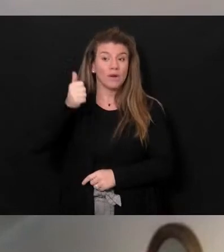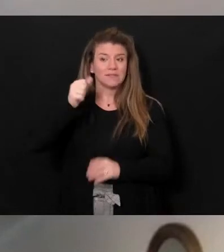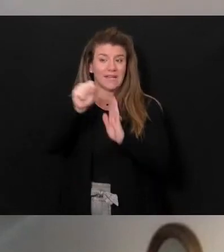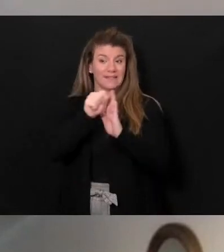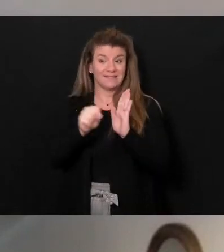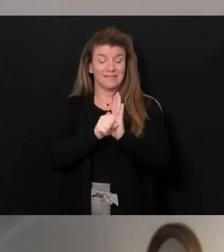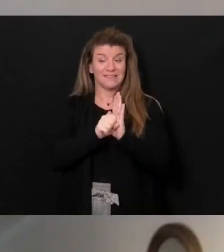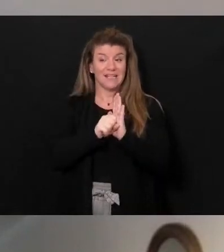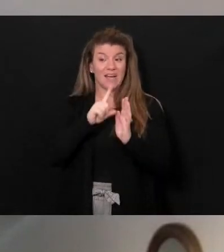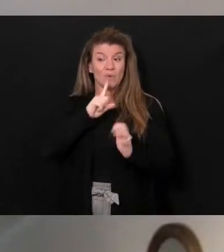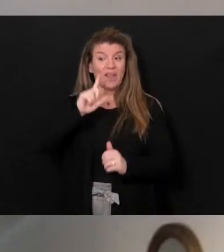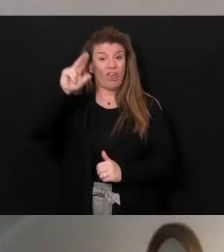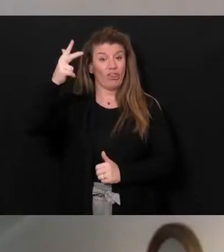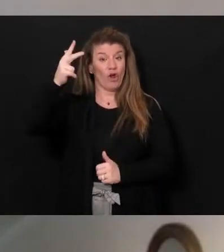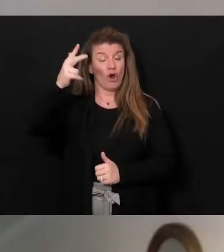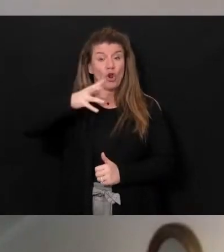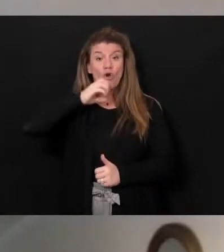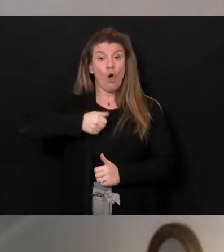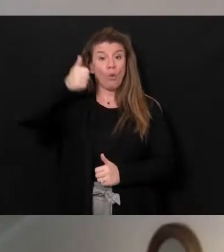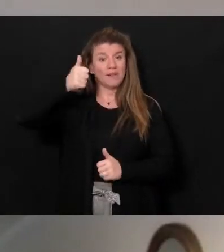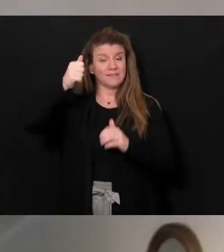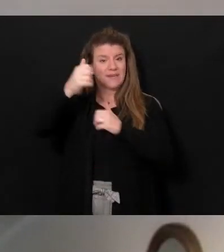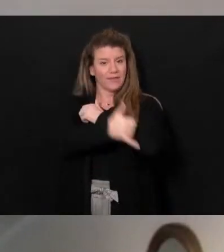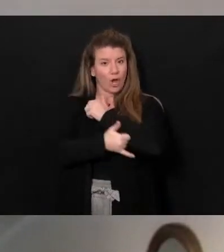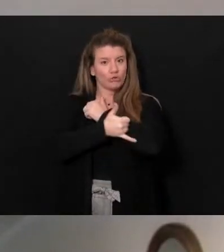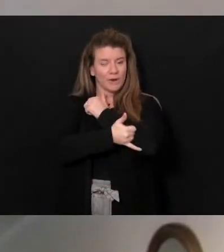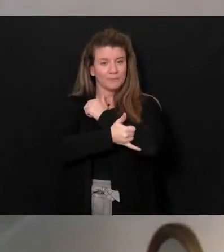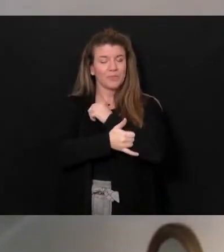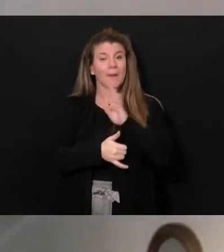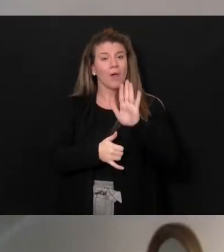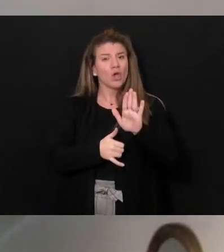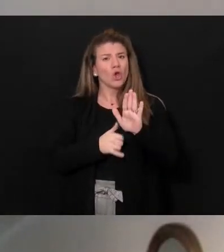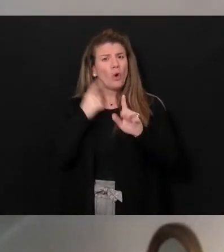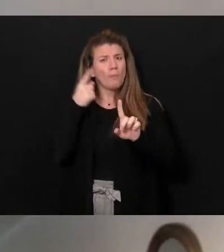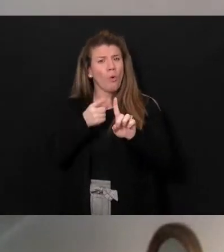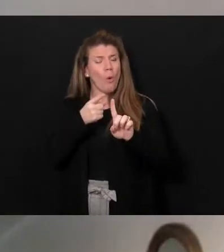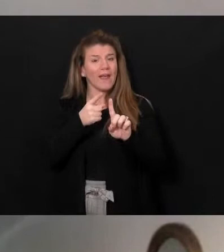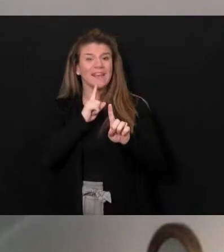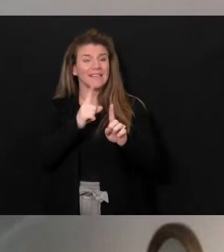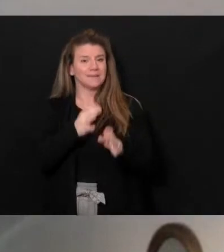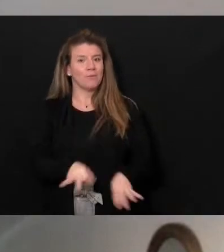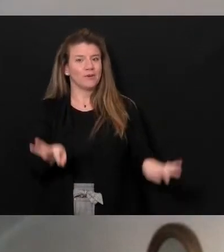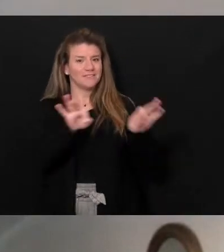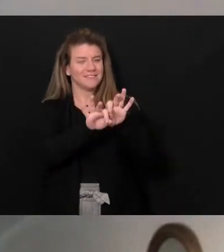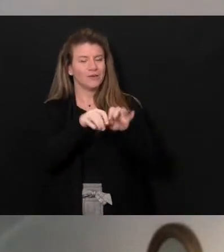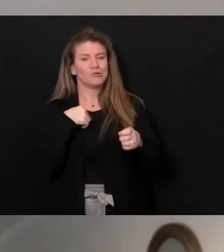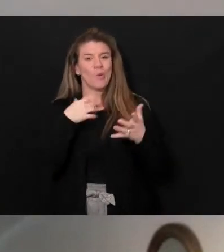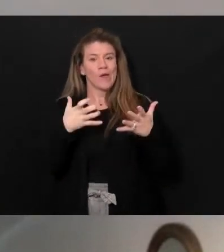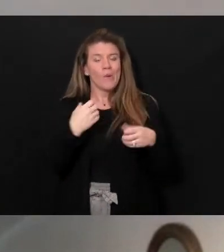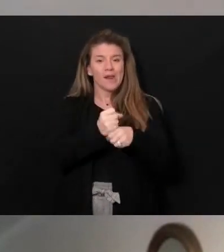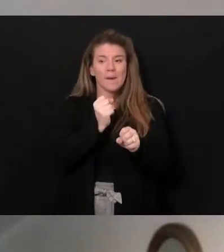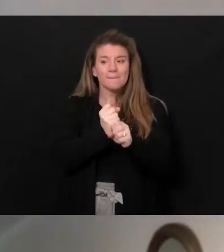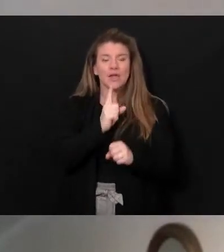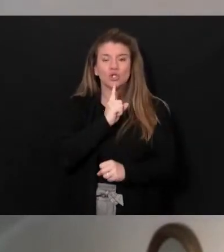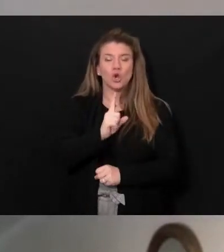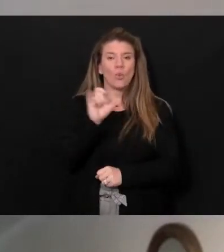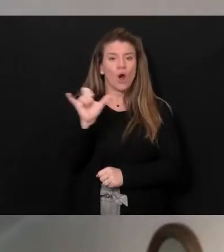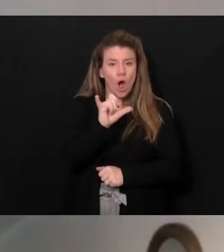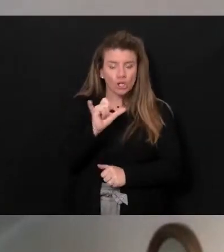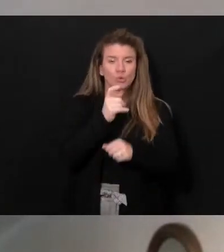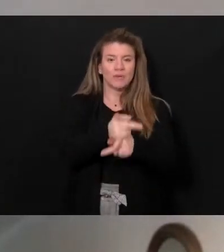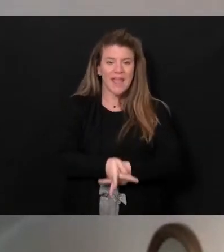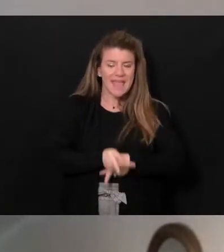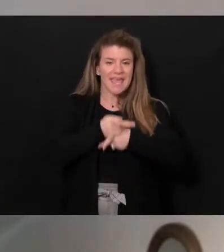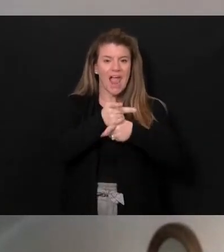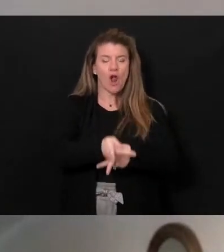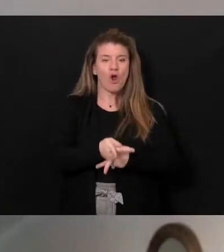in the country. But the point you raise is really important, and we certainly want to make sure that we are also taking care